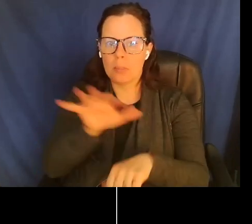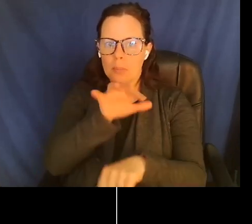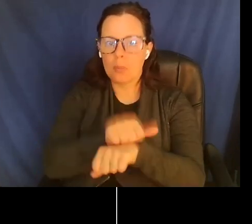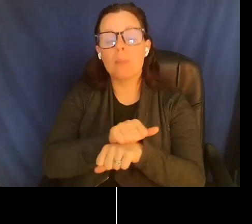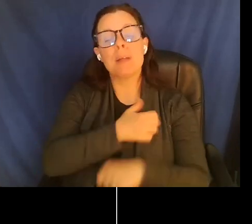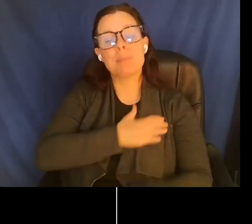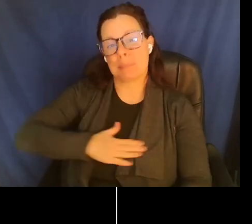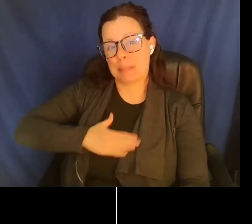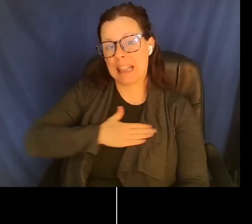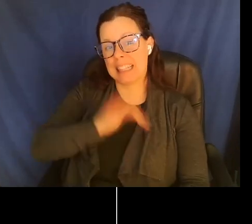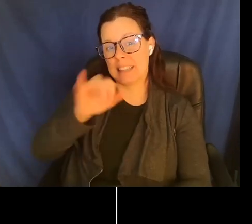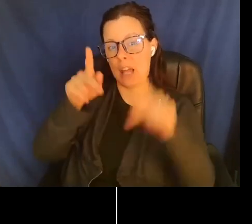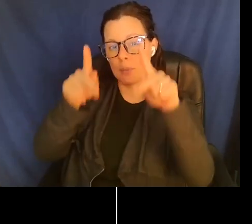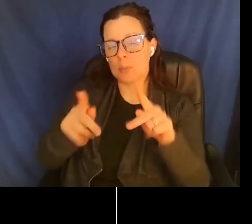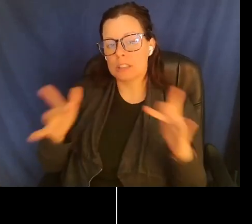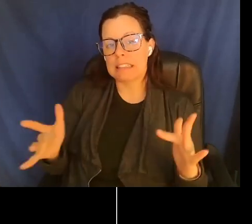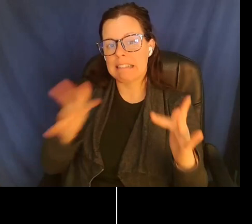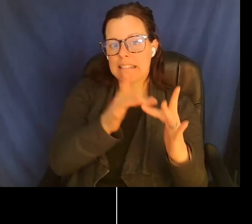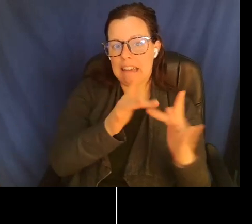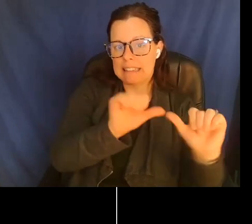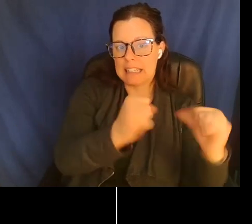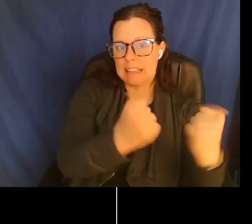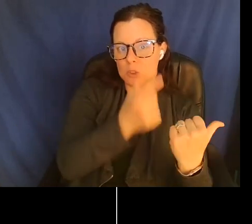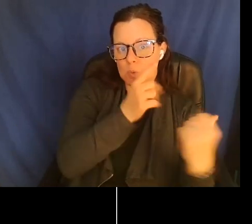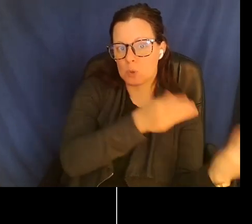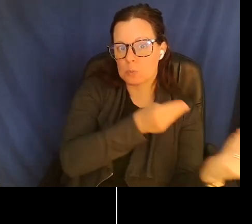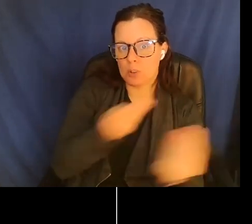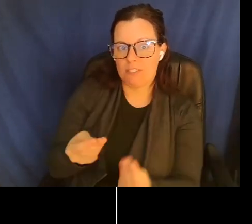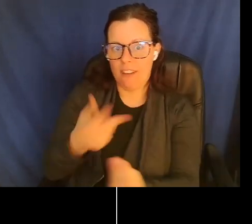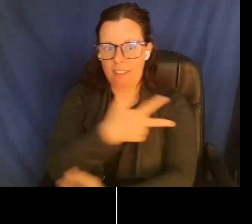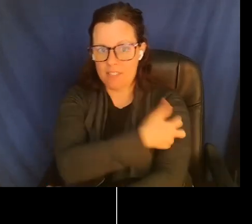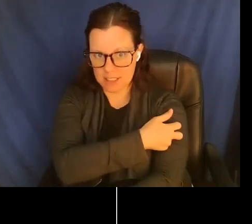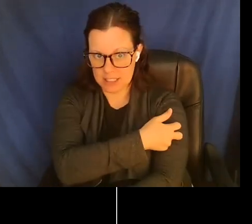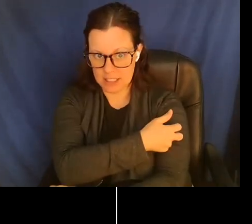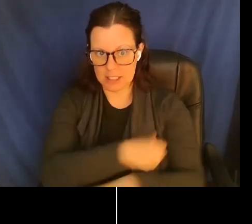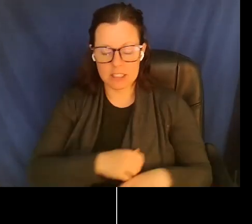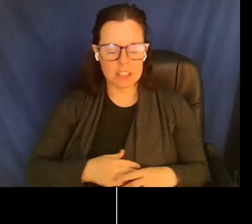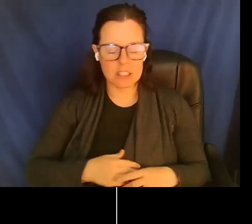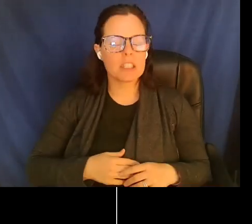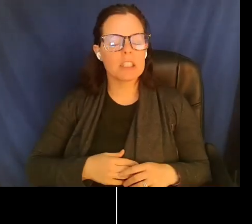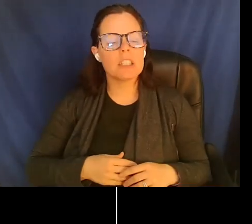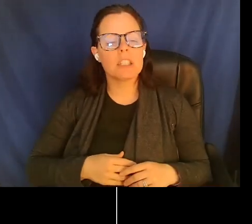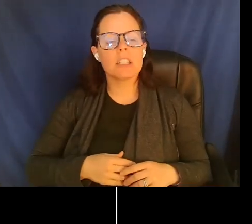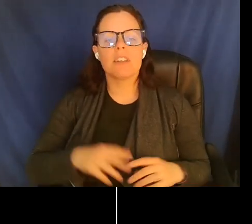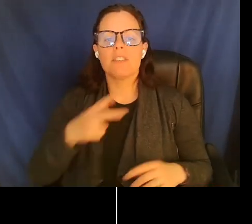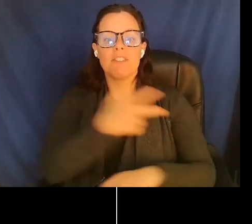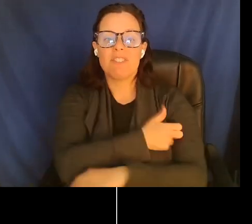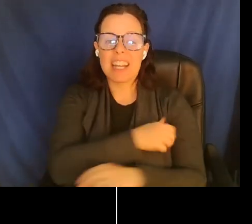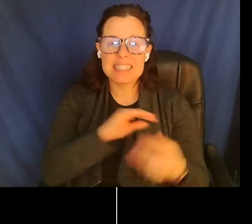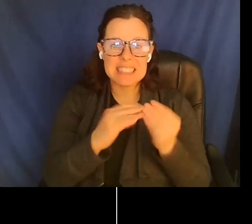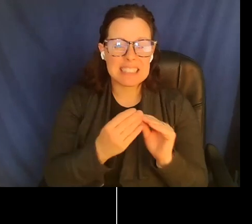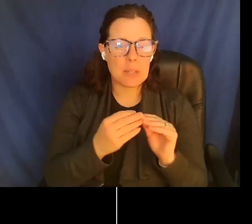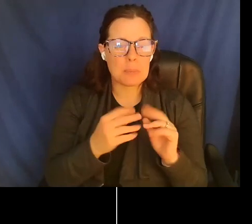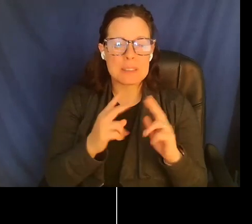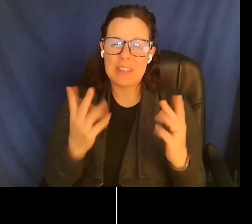that person to contact the agency who is providing the vaccination. Our vaccine supply is very